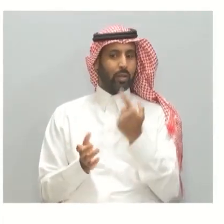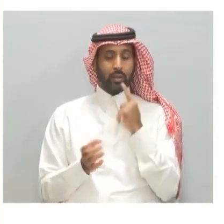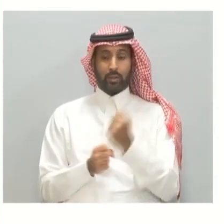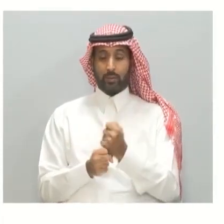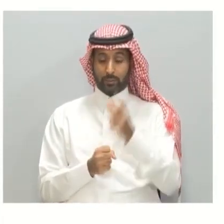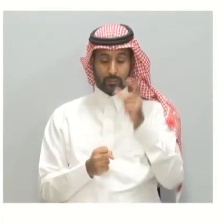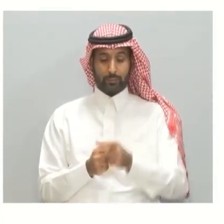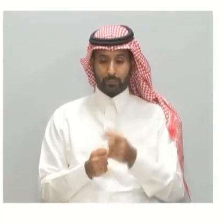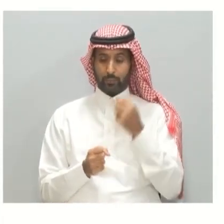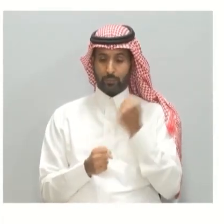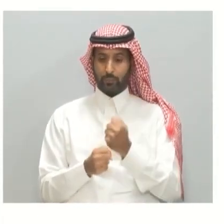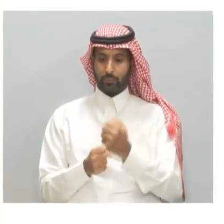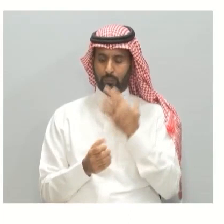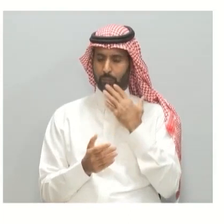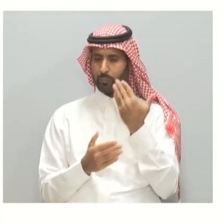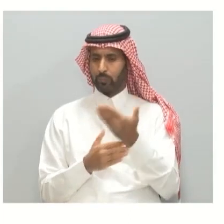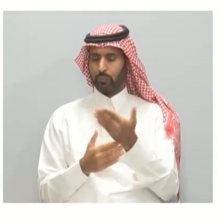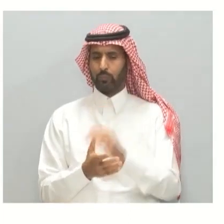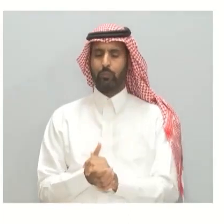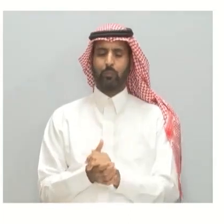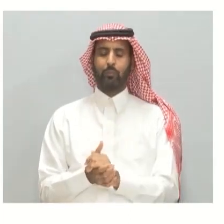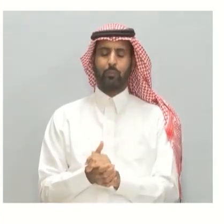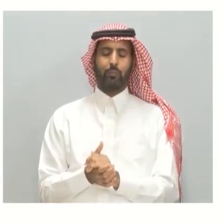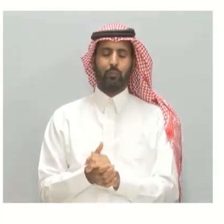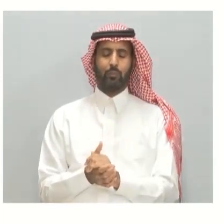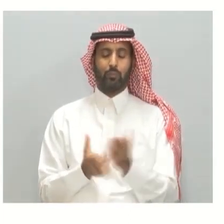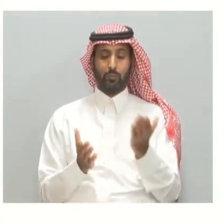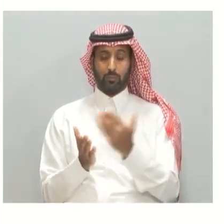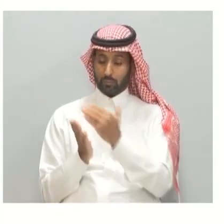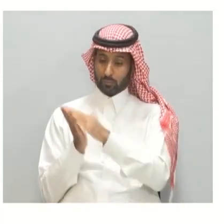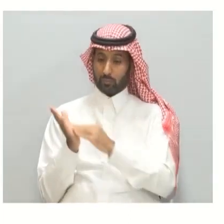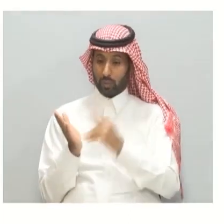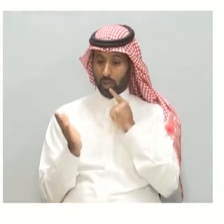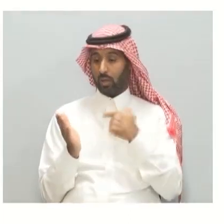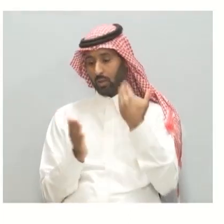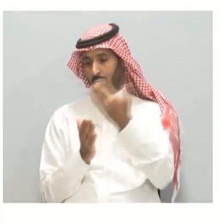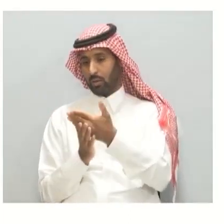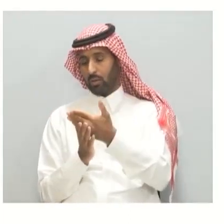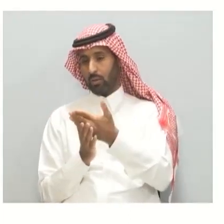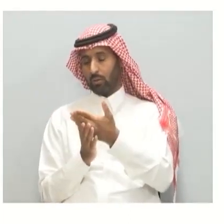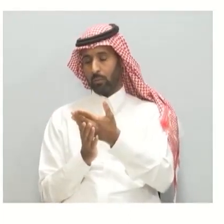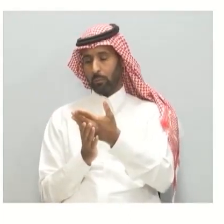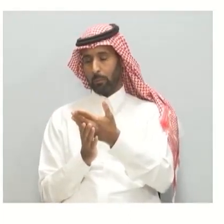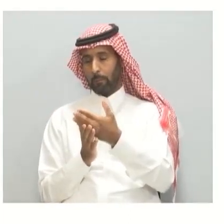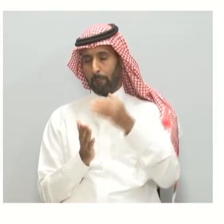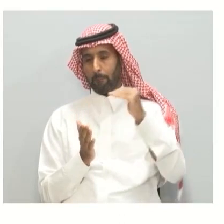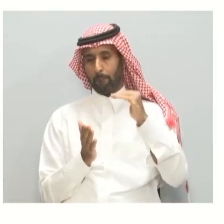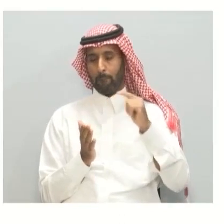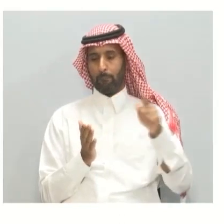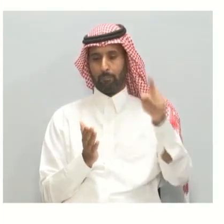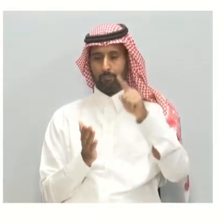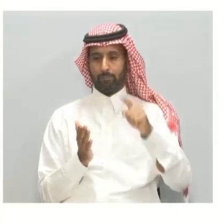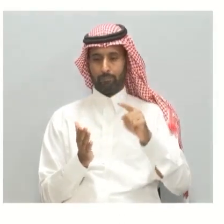are his employment prospects? So we'll be reading the essay now and try to answer